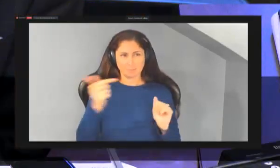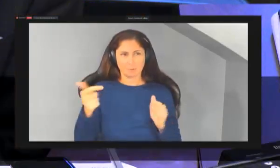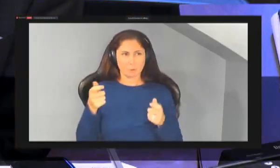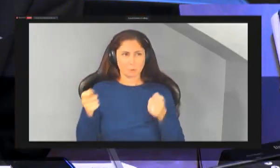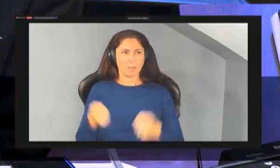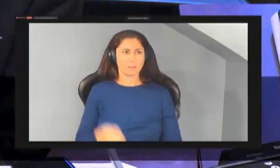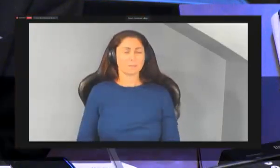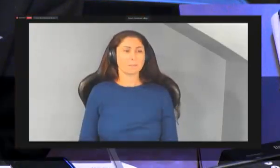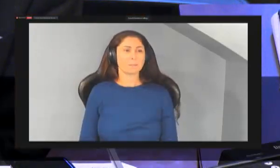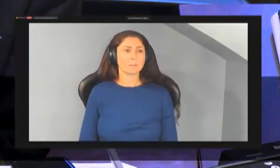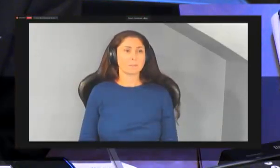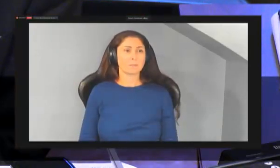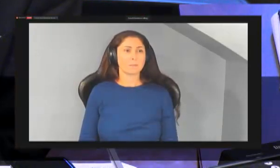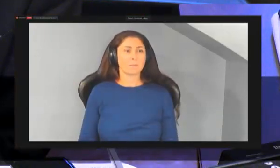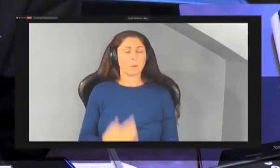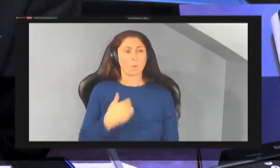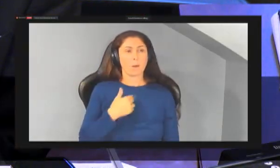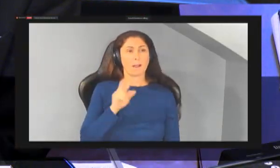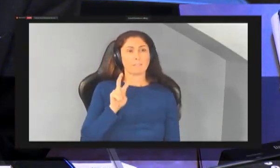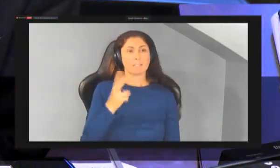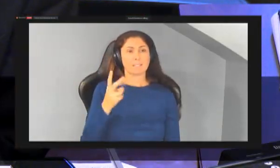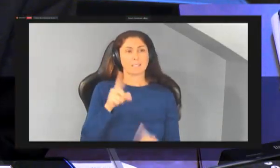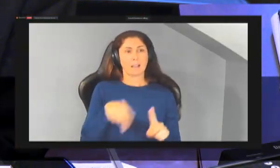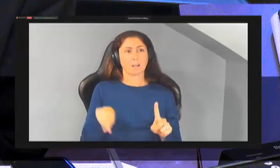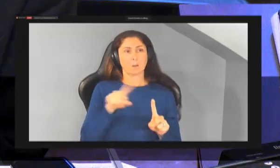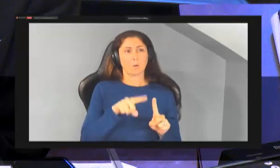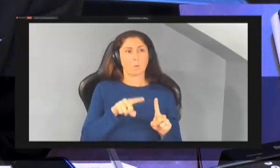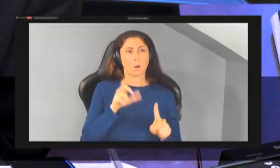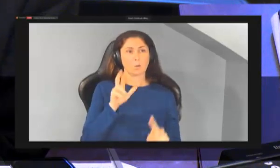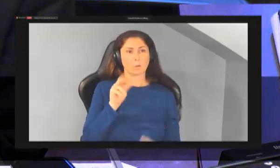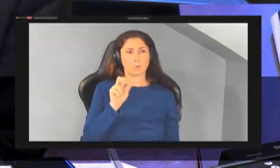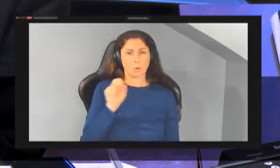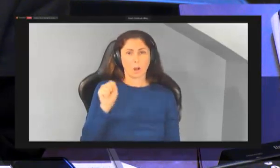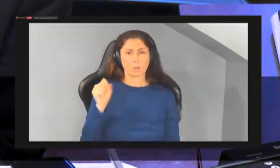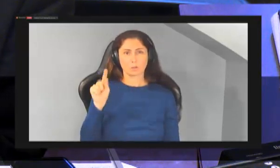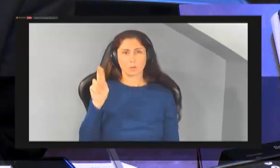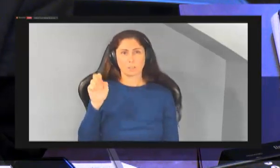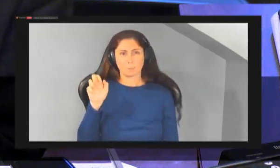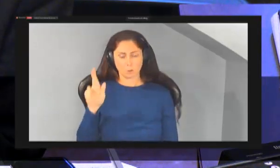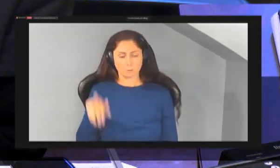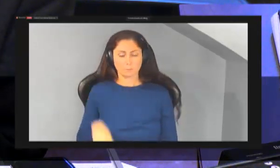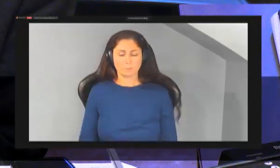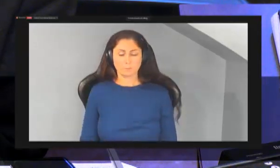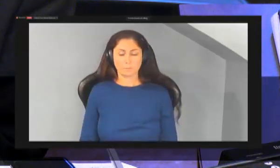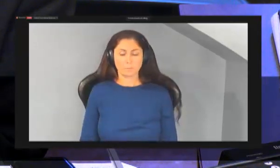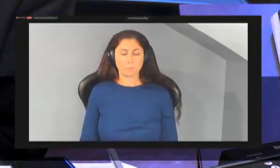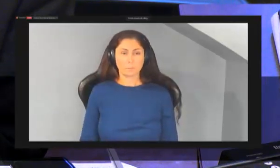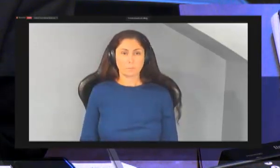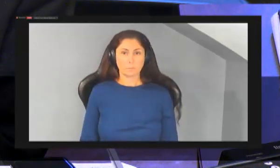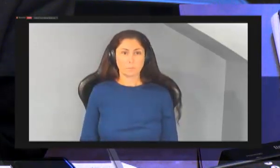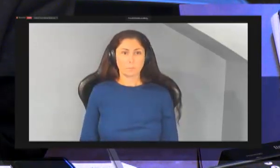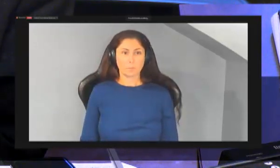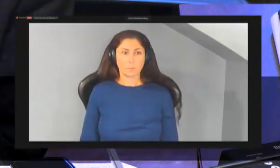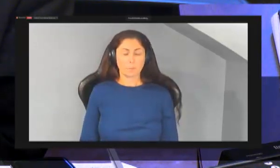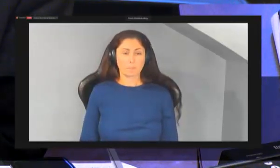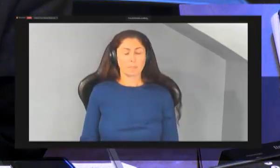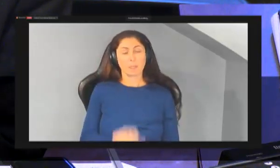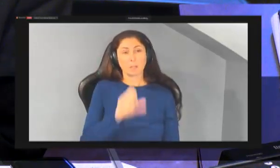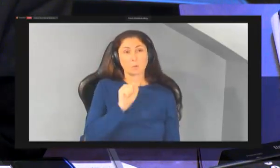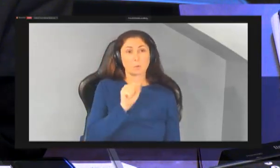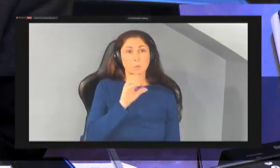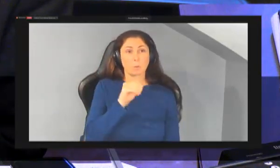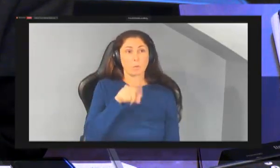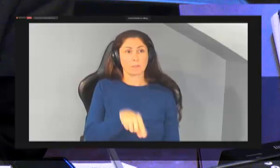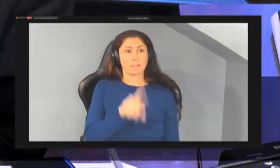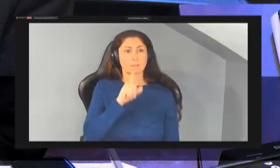We've got second round, Councilman Cross, followed by Councilman Strasburger. Okay, thank you. So this is what I